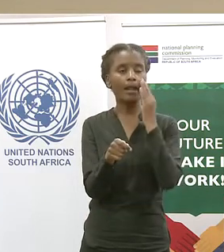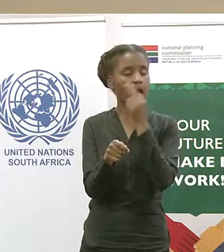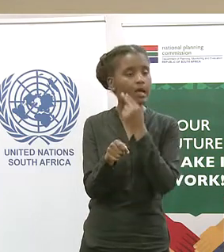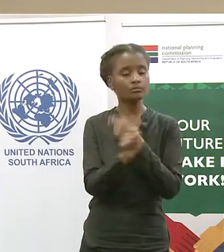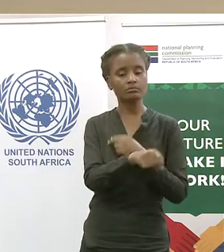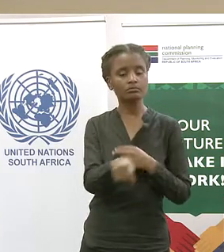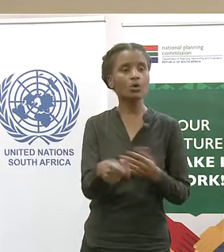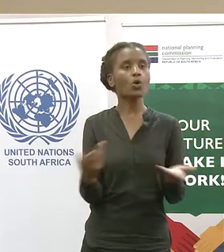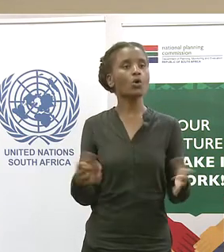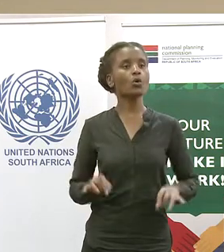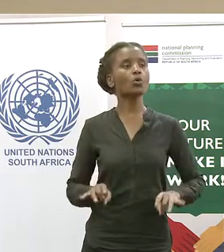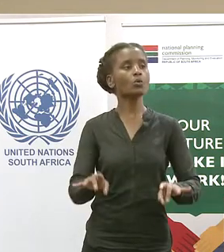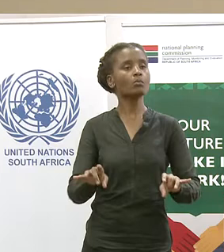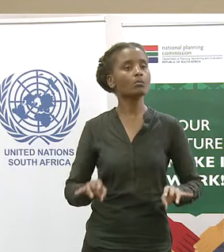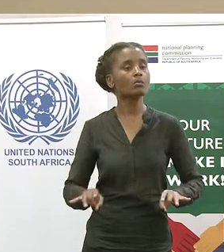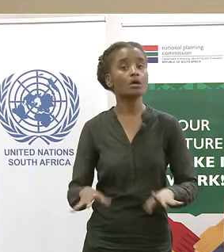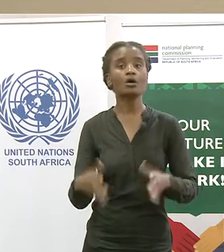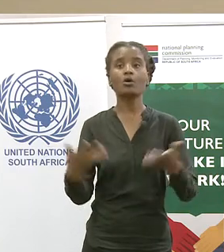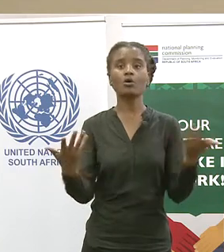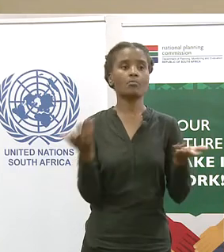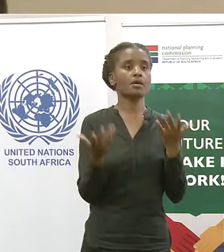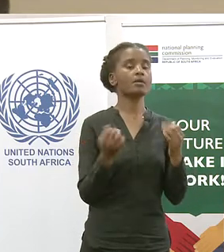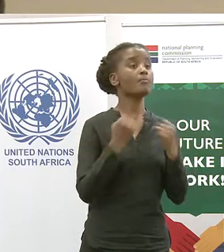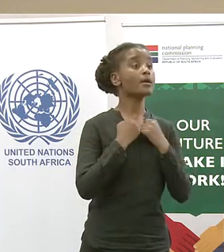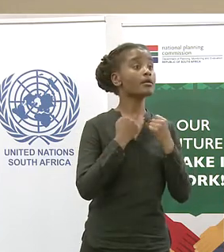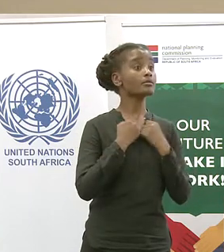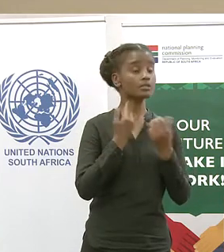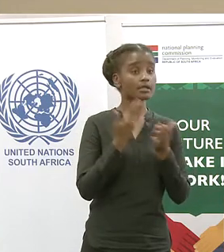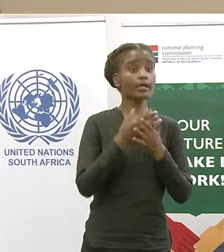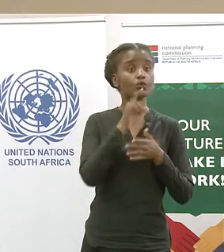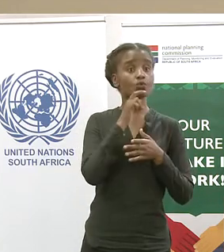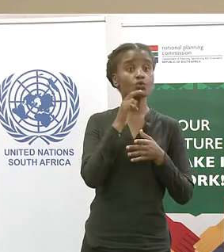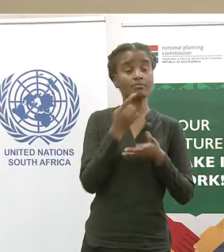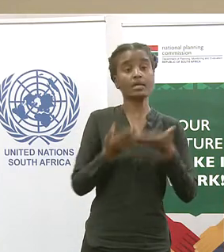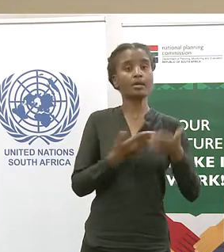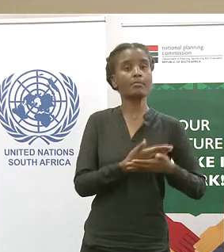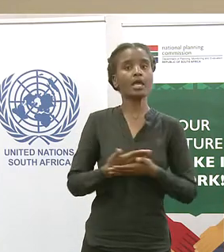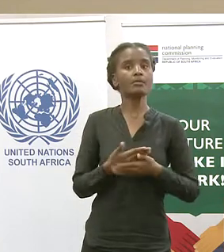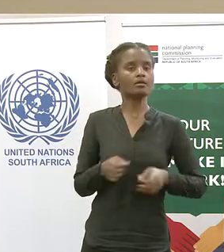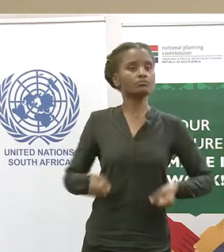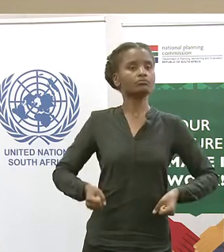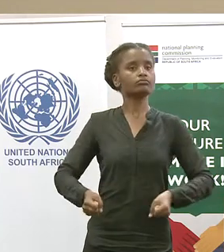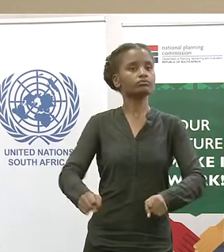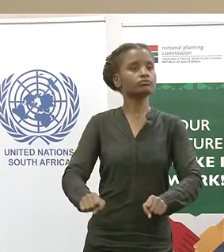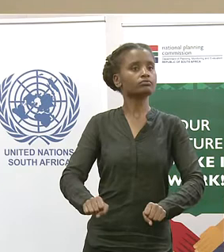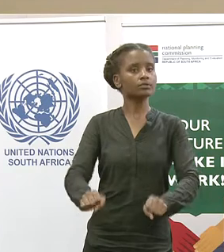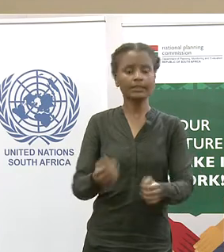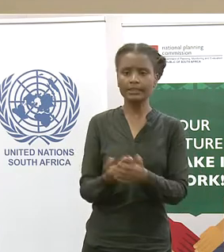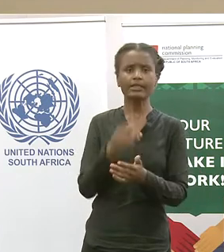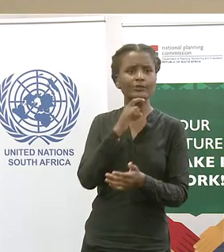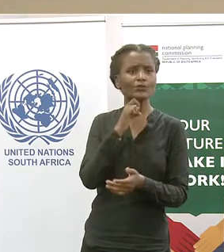a parent who's pushing a pram, that they're able to utilize that very same sidewalk, right? There are